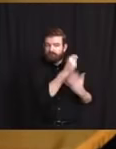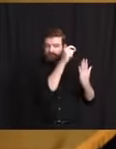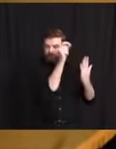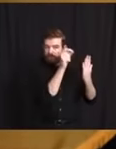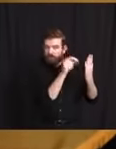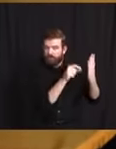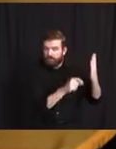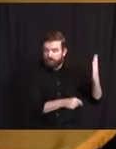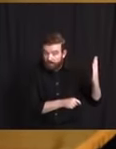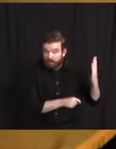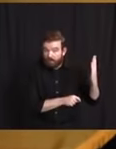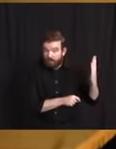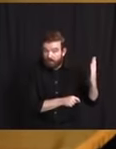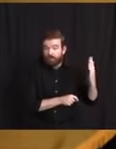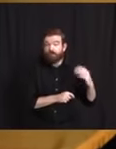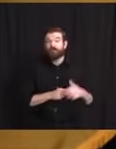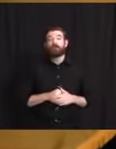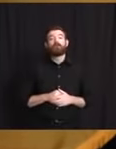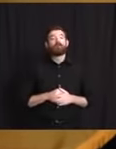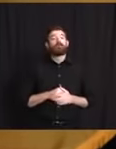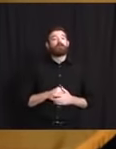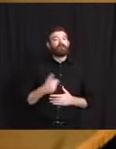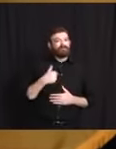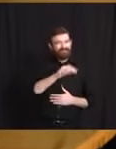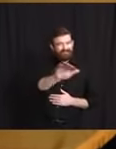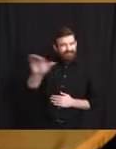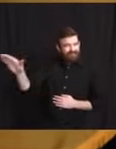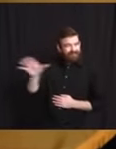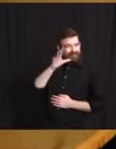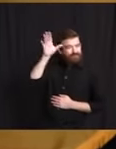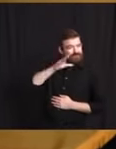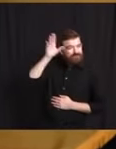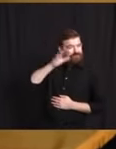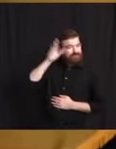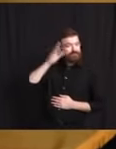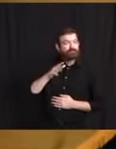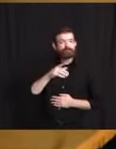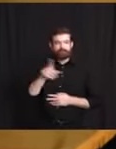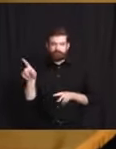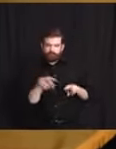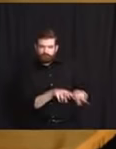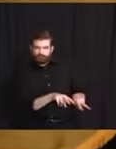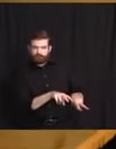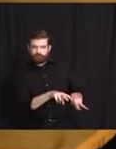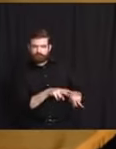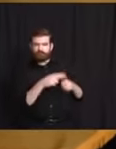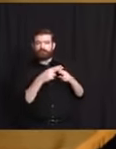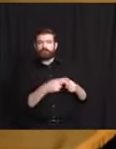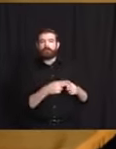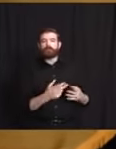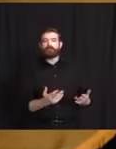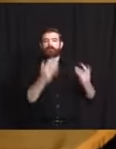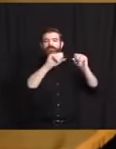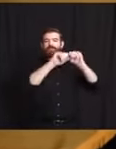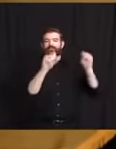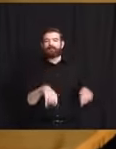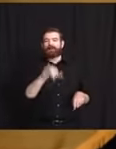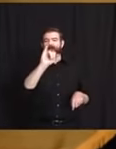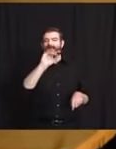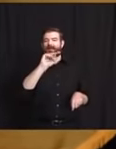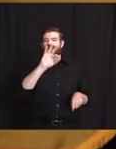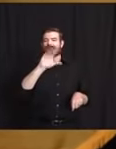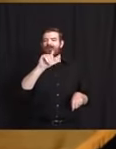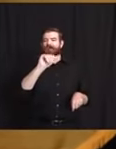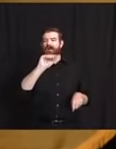to remind parents to watch for symptoms of multi-system inflammatory syndrome in children and seek prompt medical care if